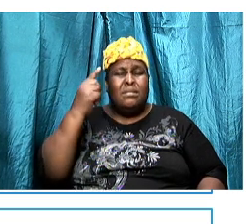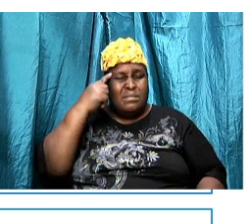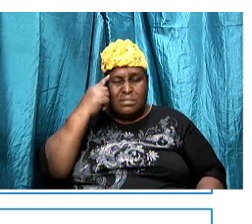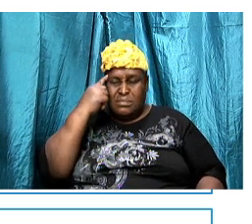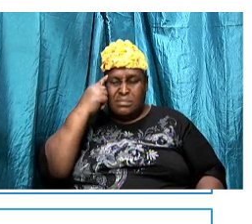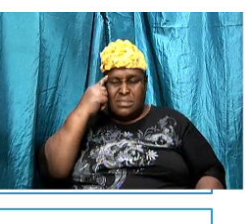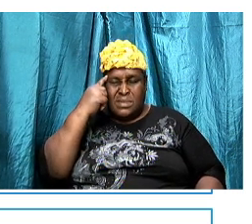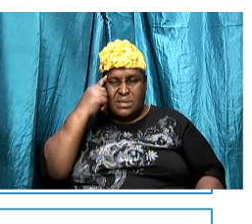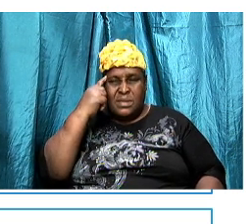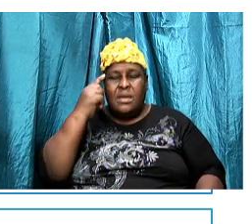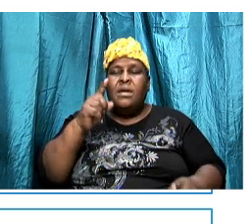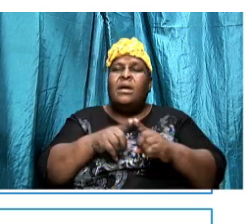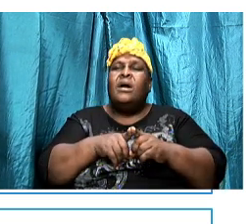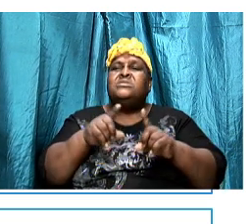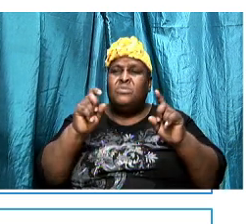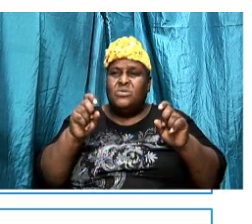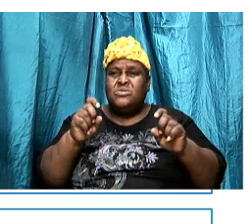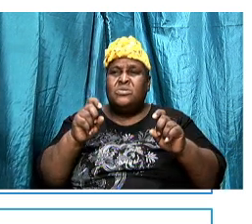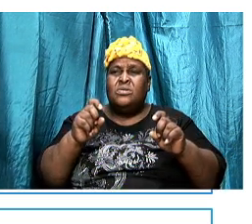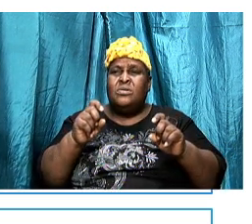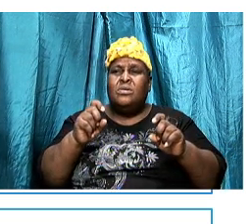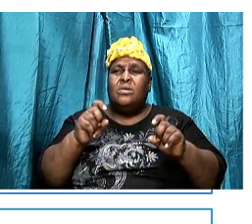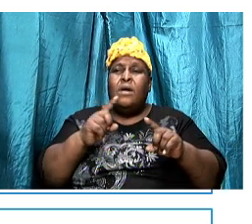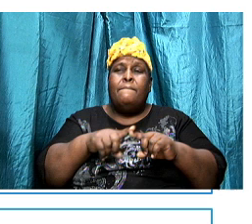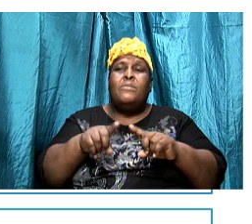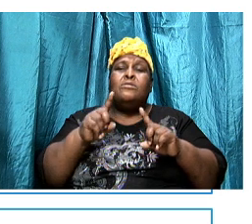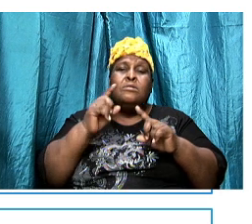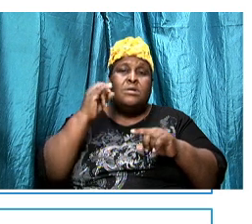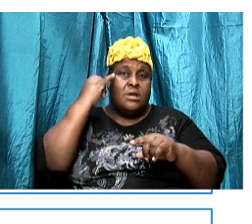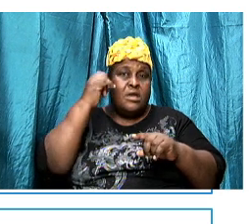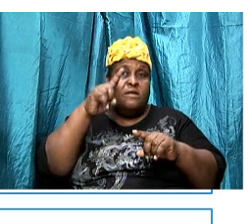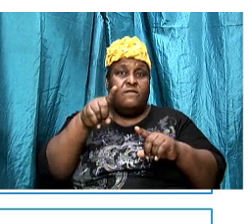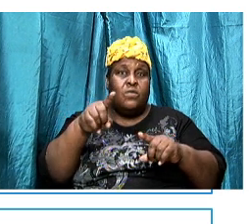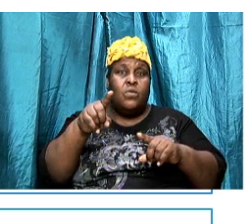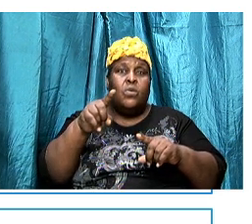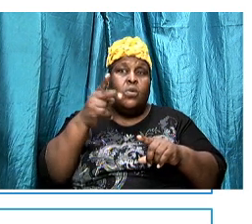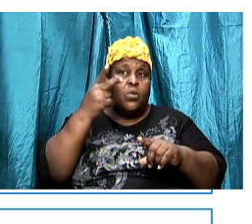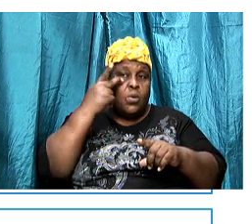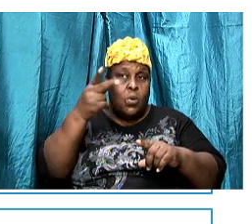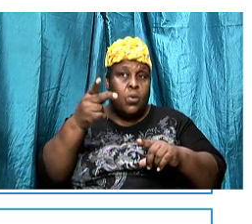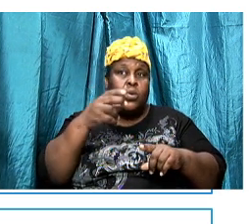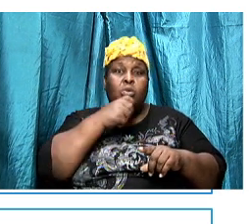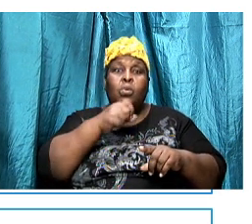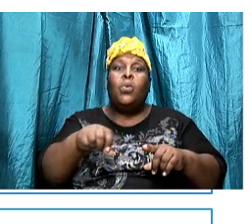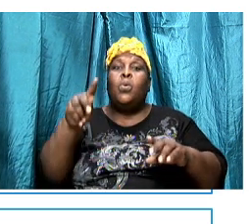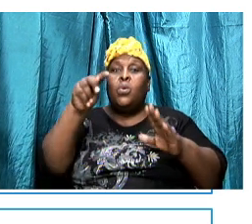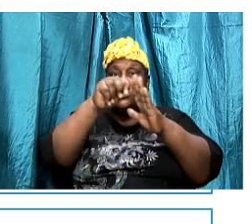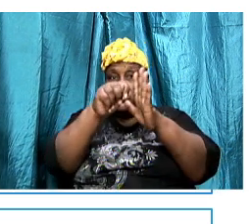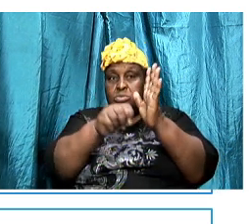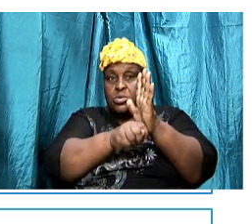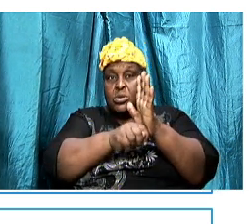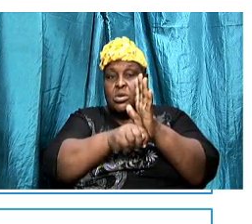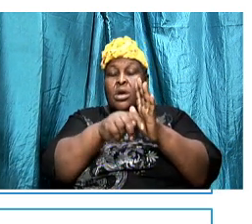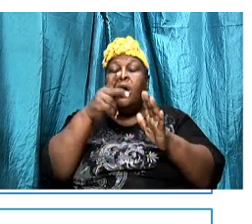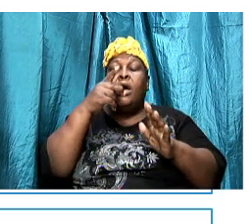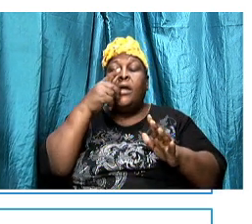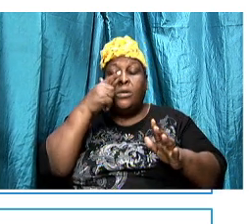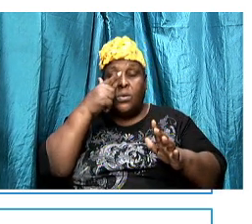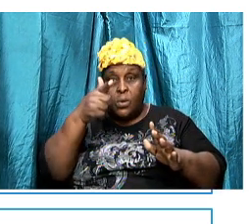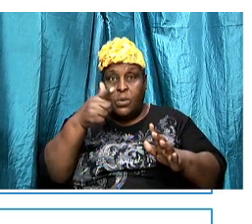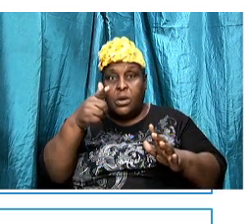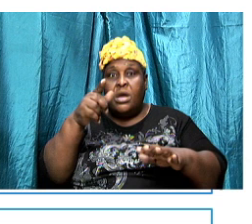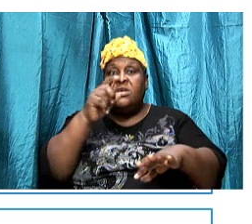phrase. But if you can go back to the Old Testament, and if you can look at the type of reverence that